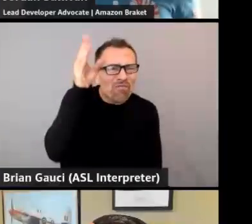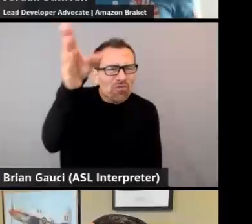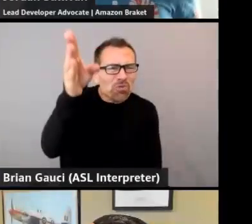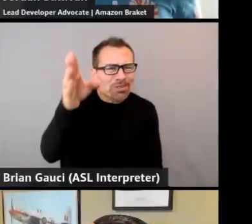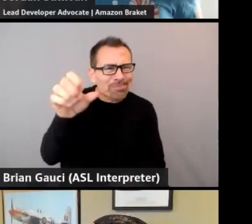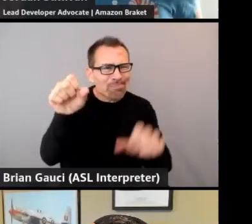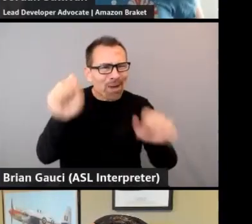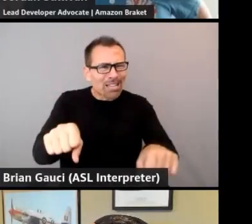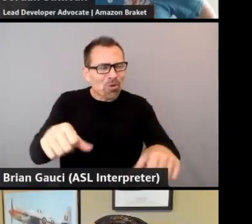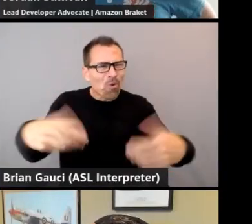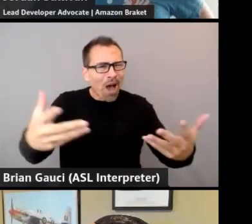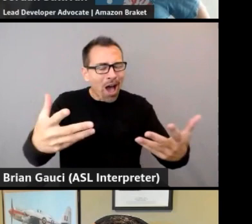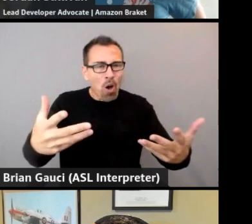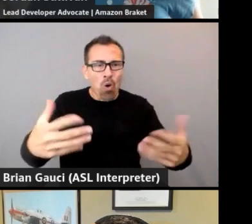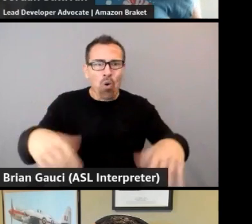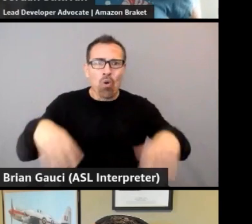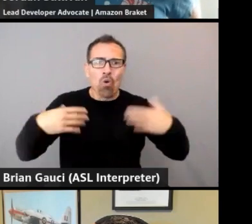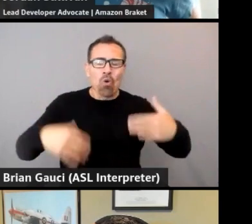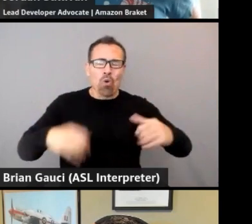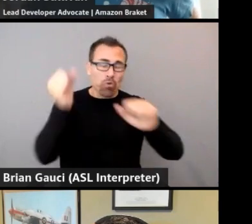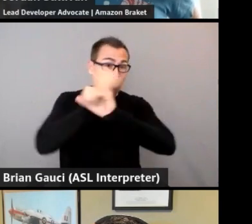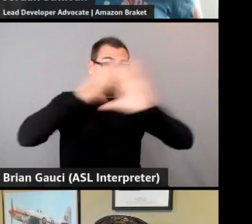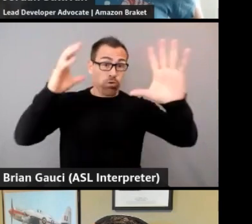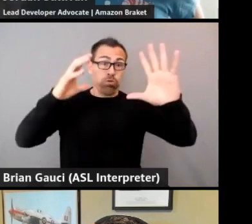So, yeah.